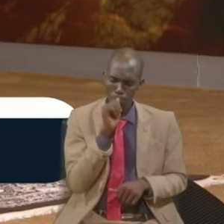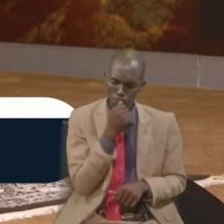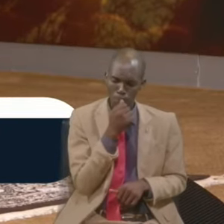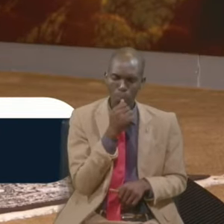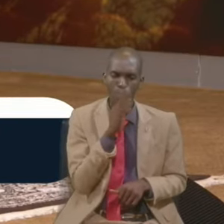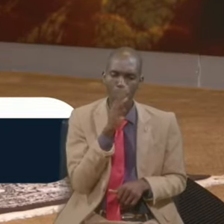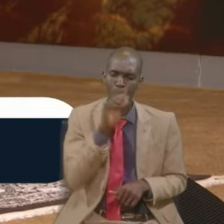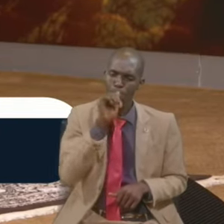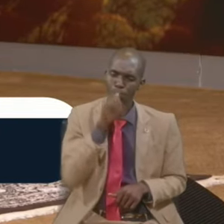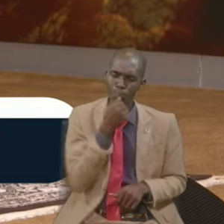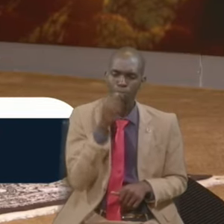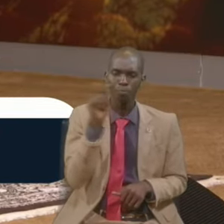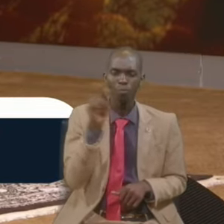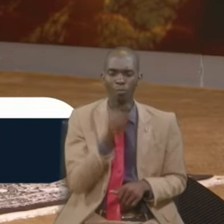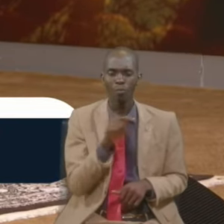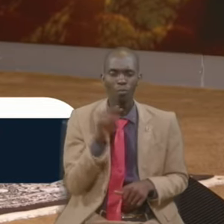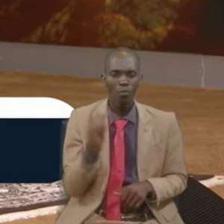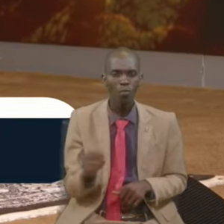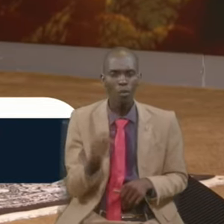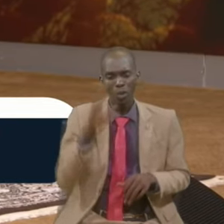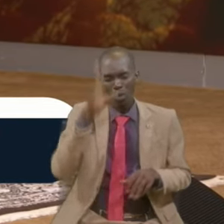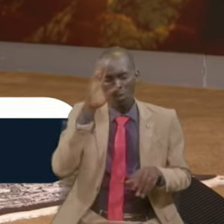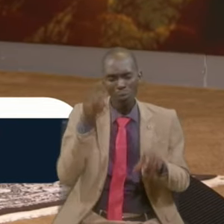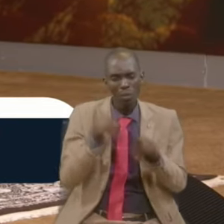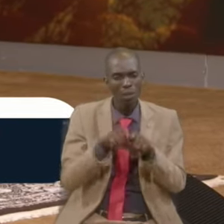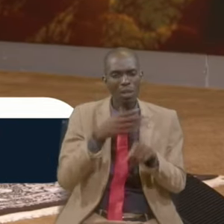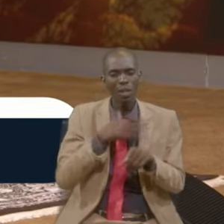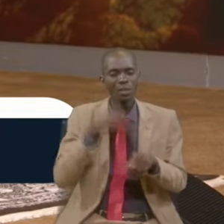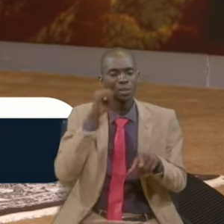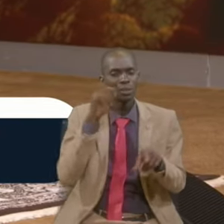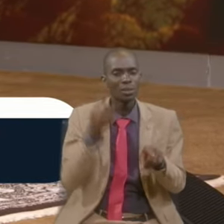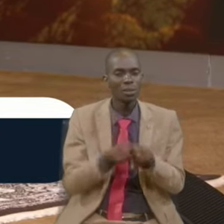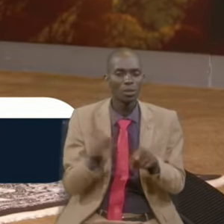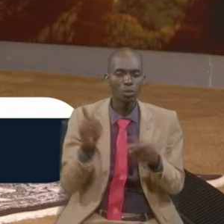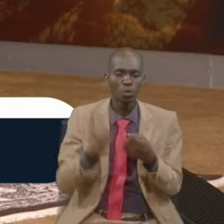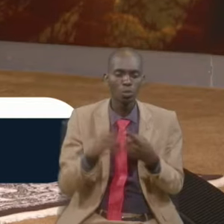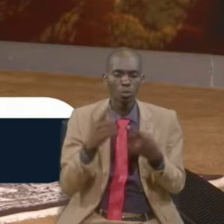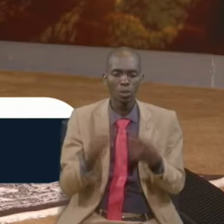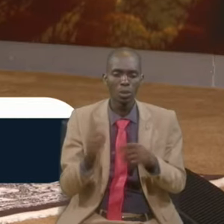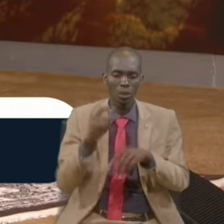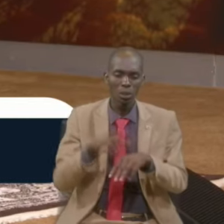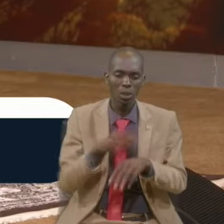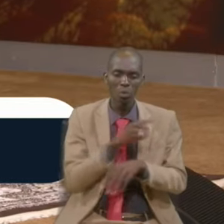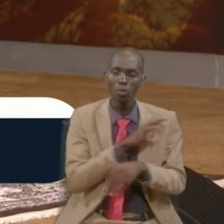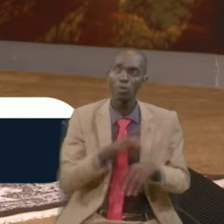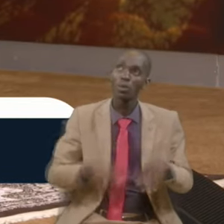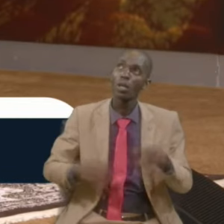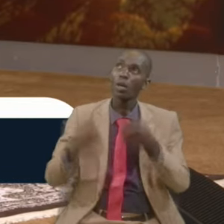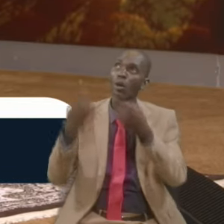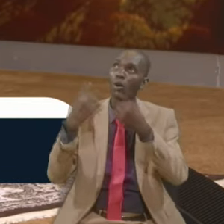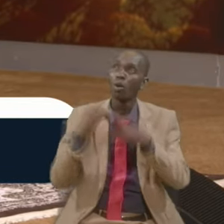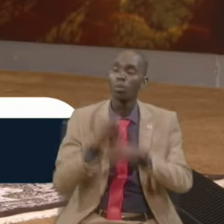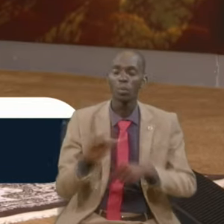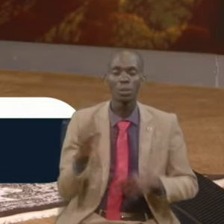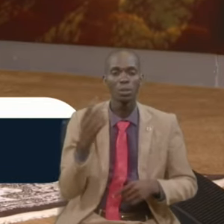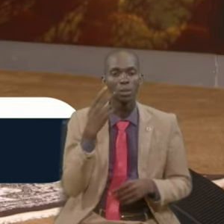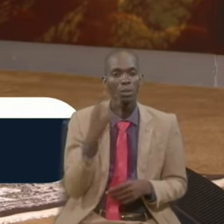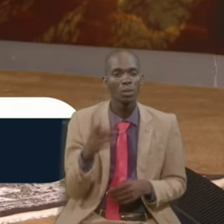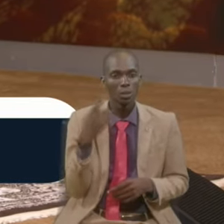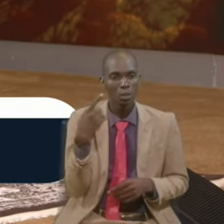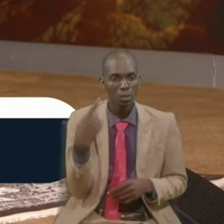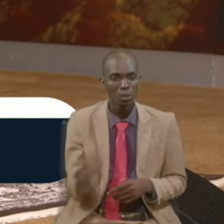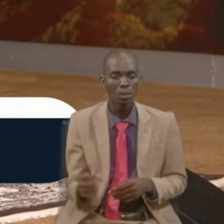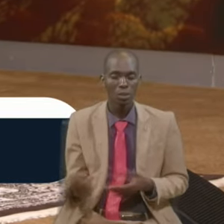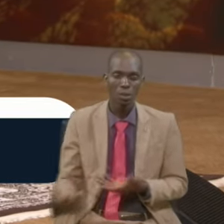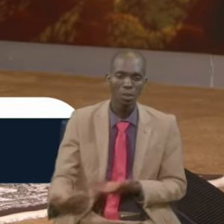brethren, unto the coming of the Lord. Behold, the husbandman